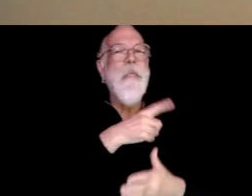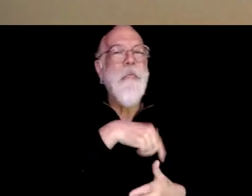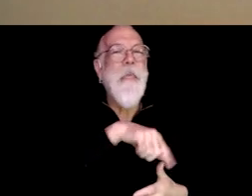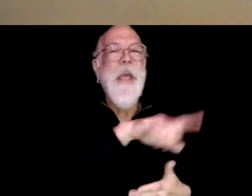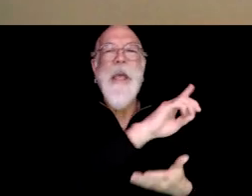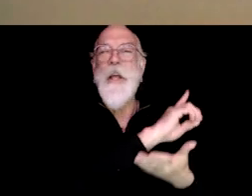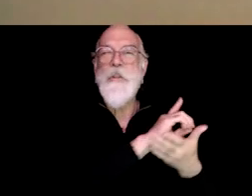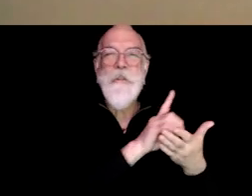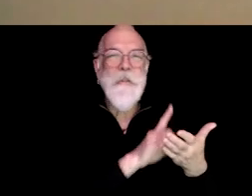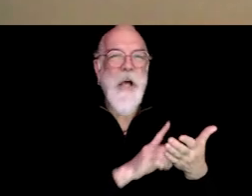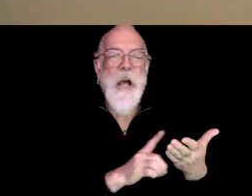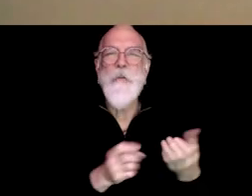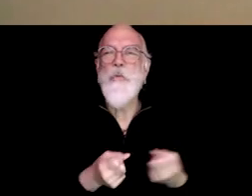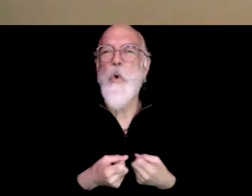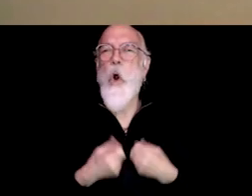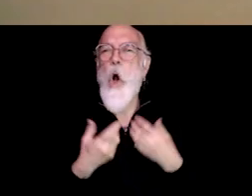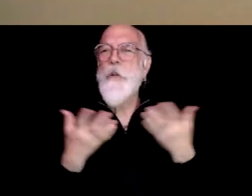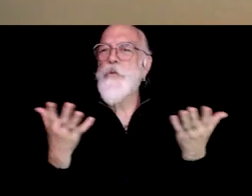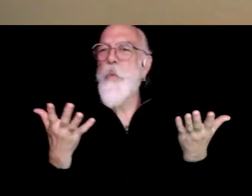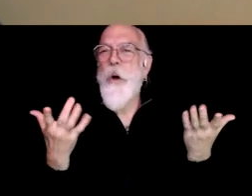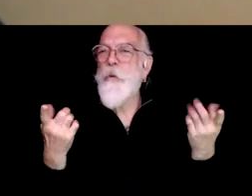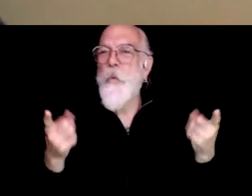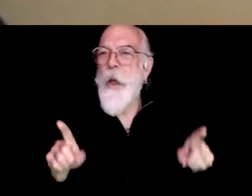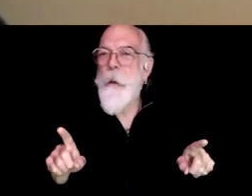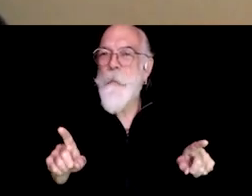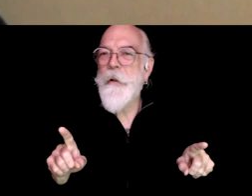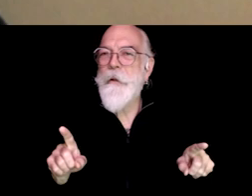and community into balance.